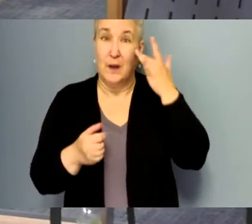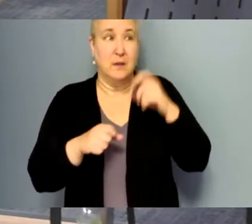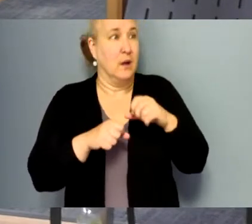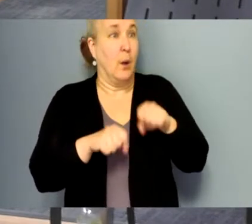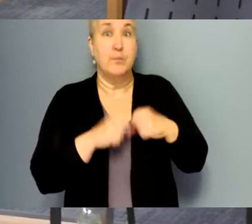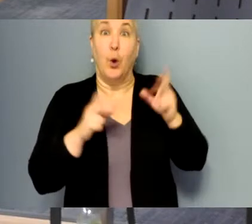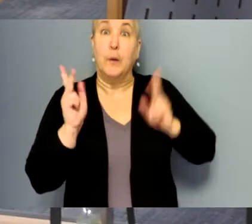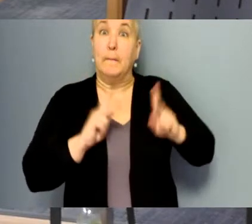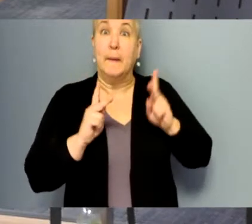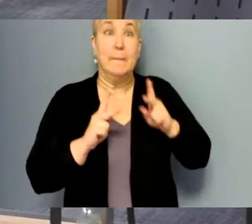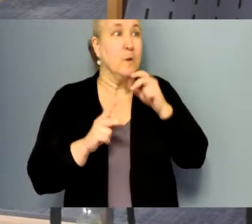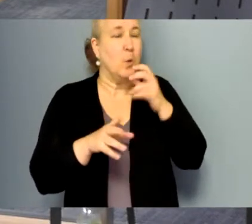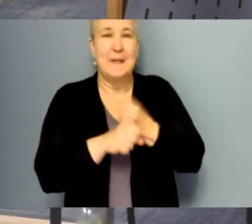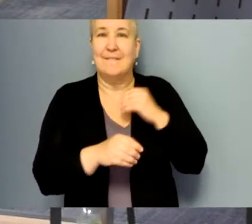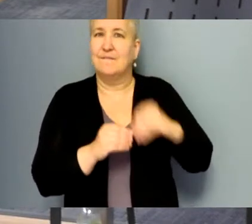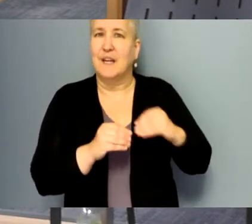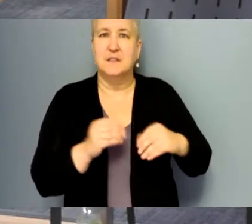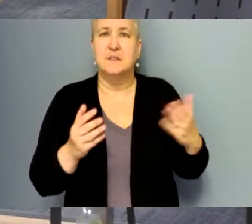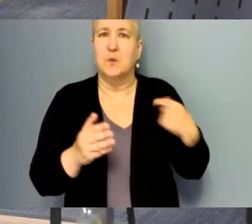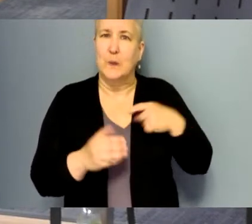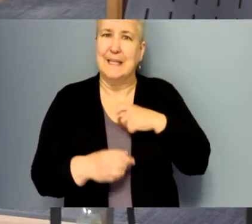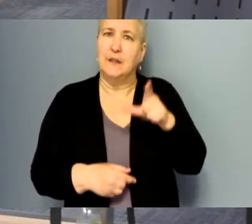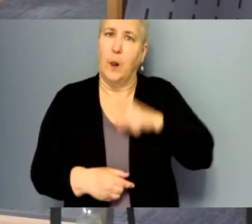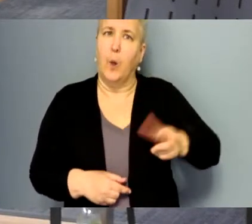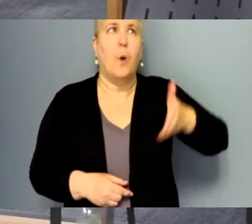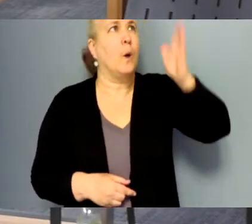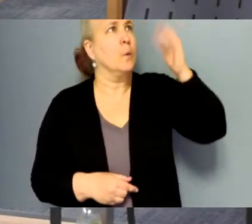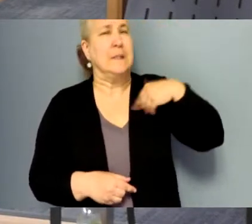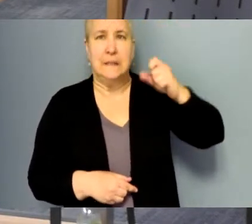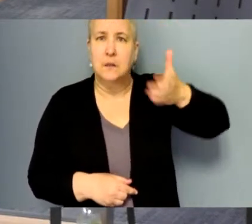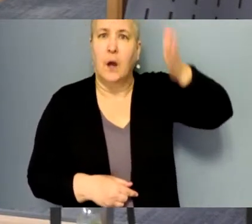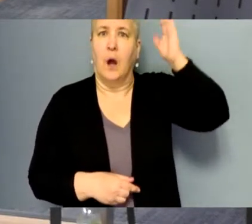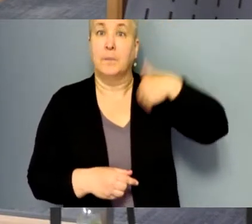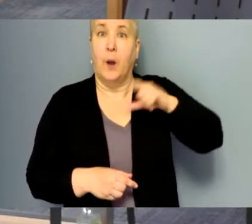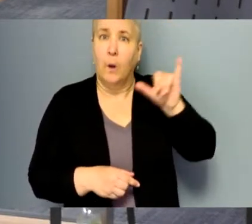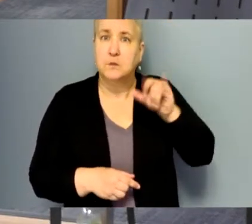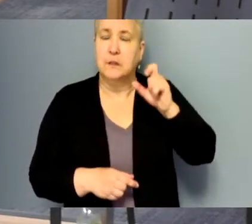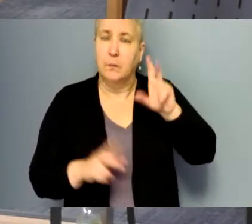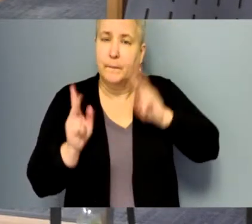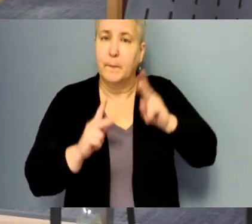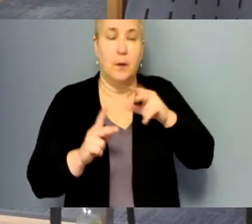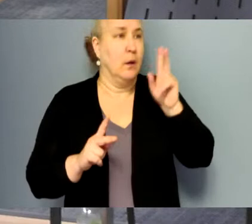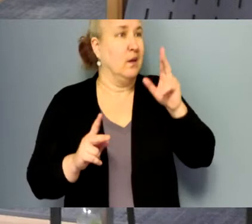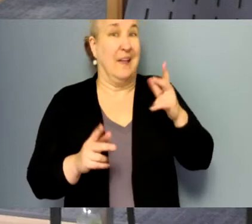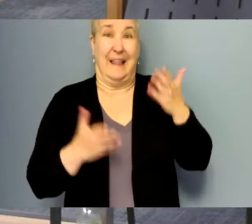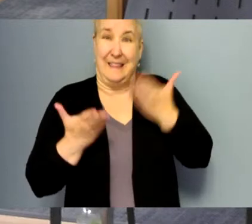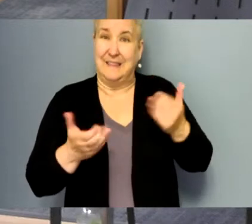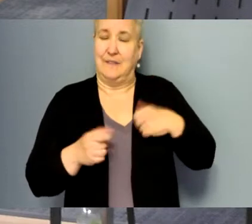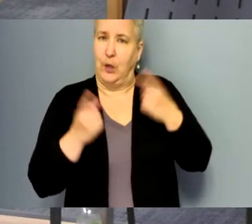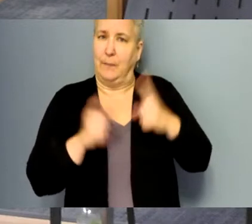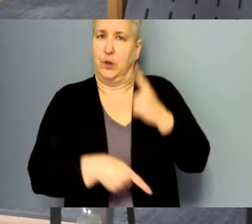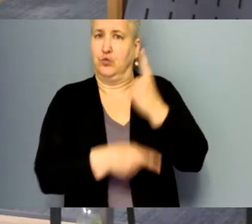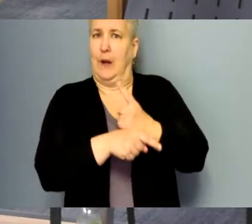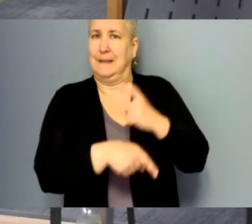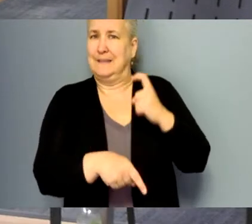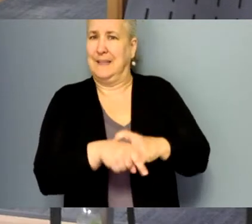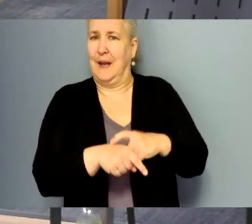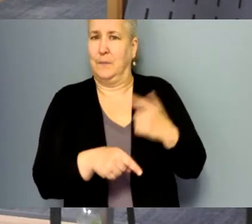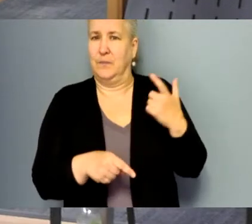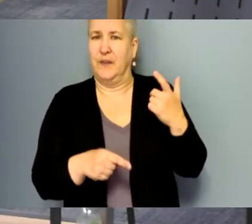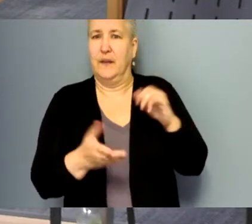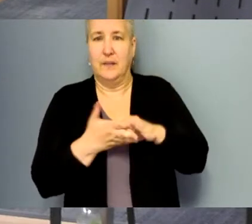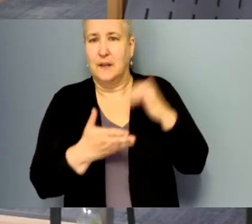get fixed. We need the Lord, we need God, but we also need people, and things have to come at the right time. It's the synergy of things. That's